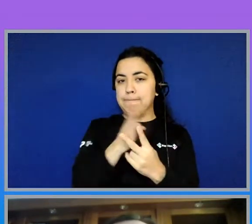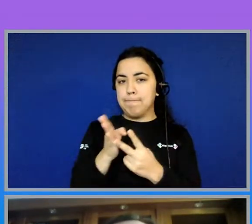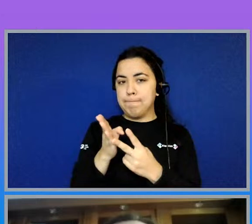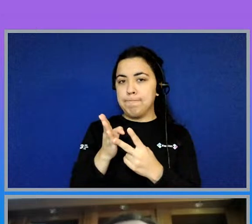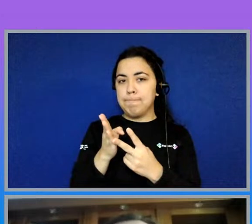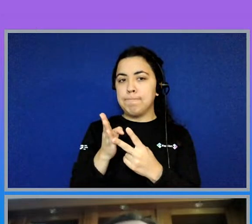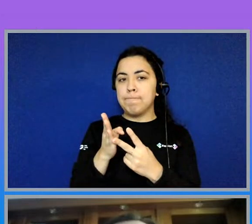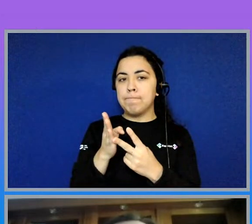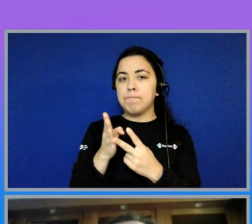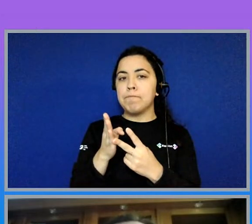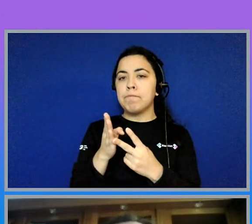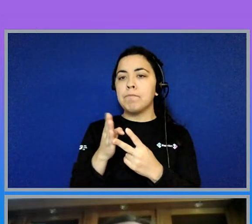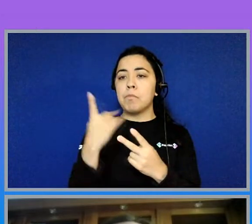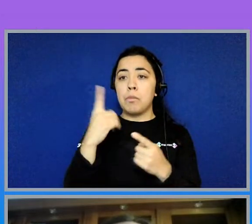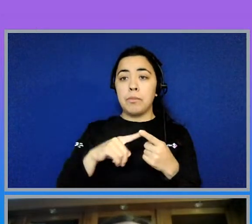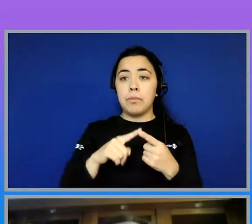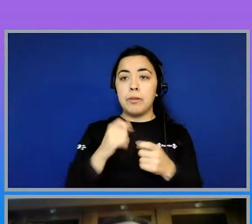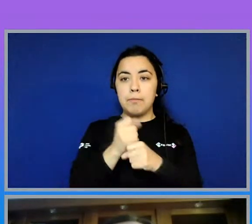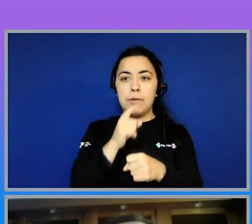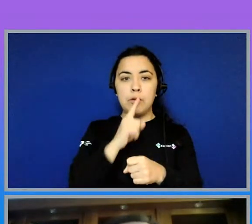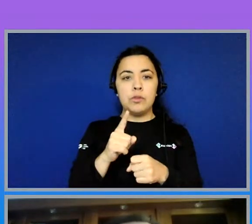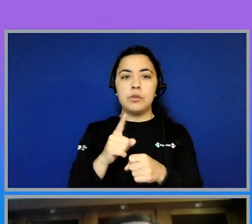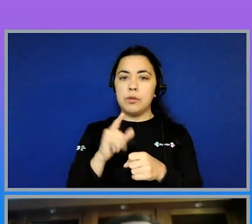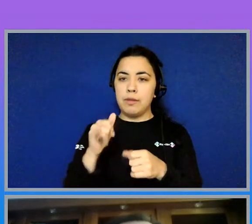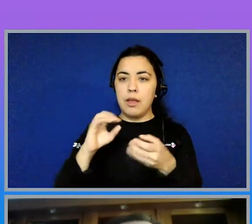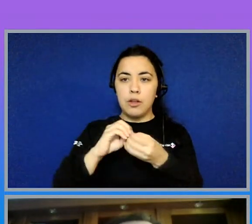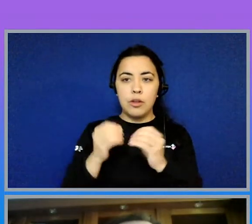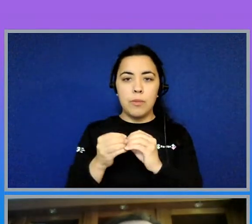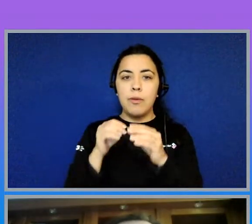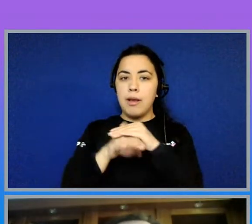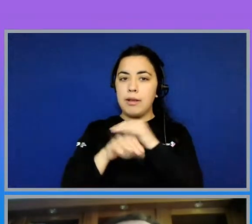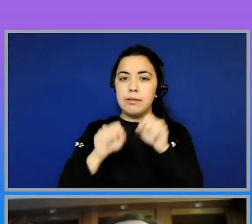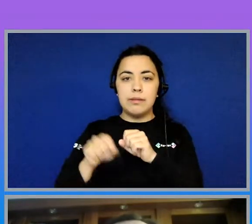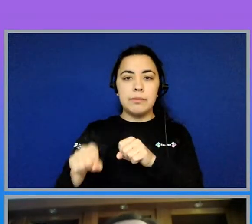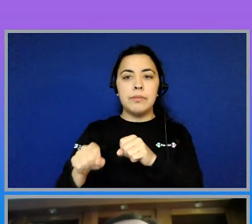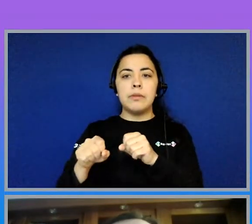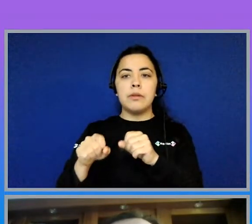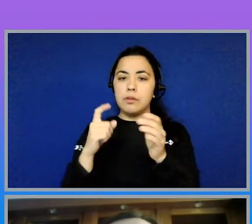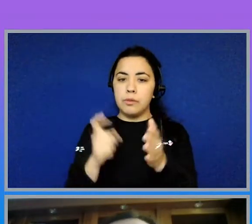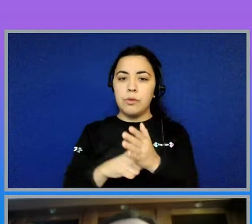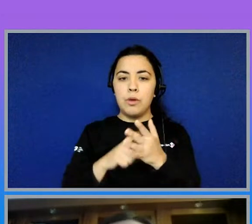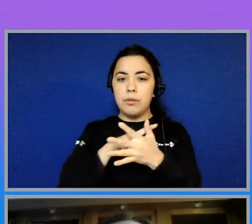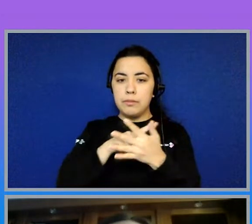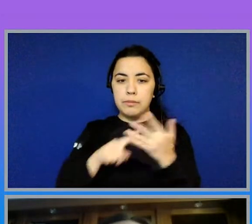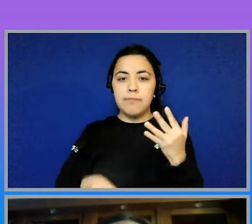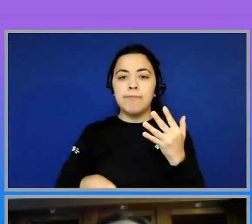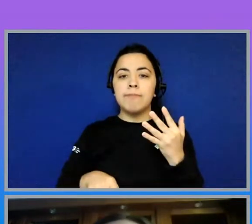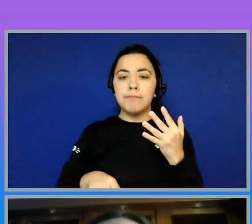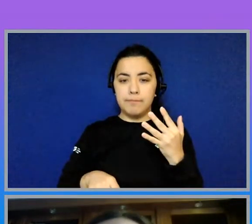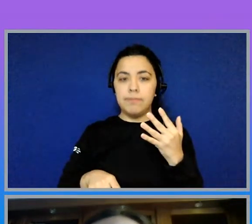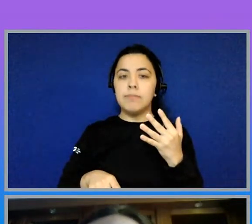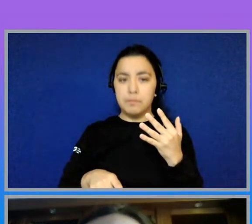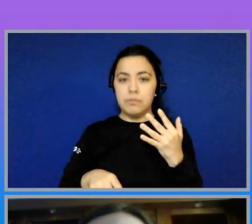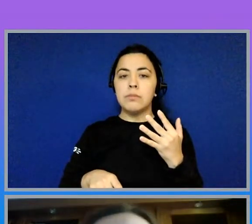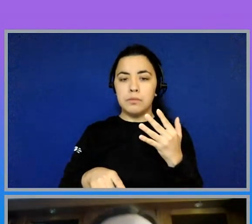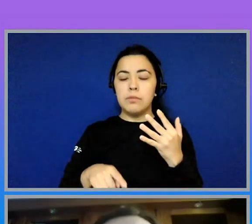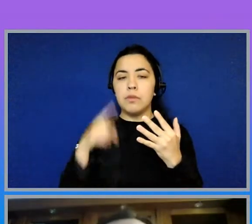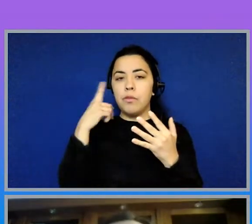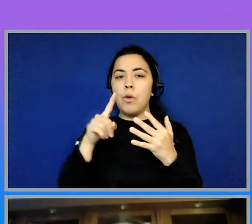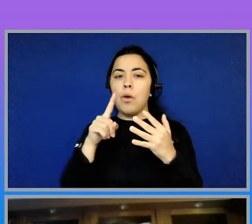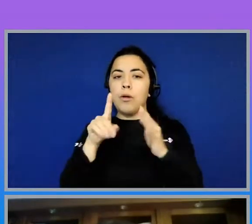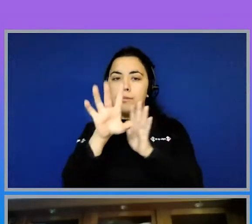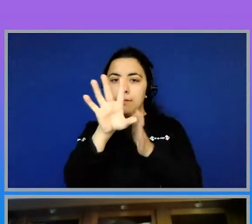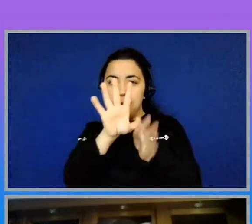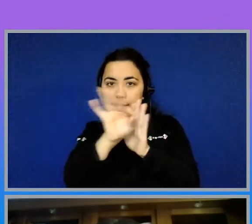make compulsory a number of accessibility requirements for a selected set of products